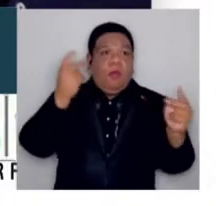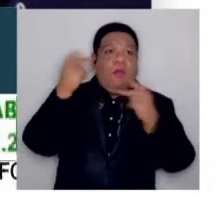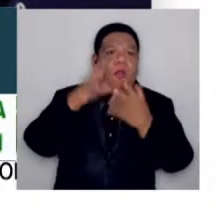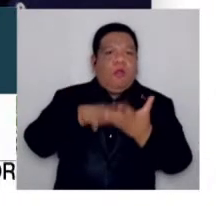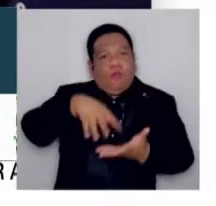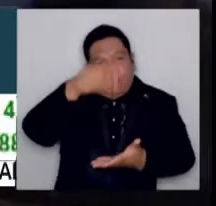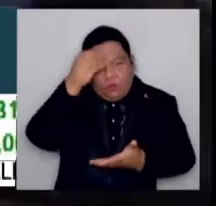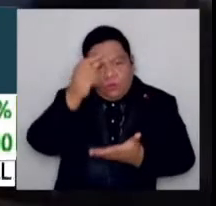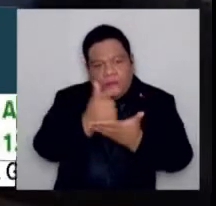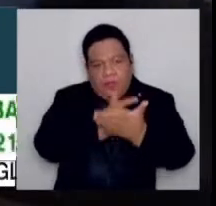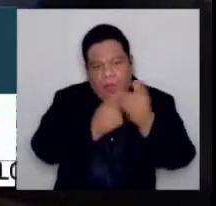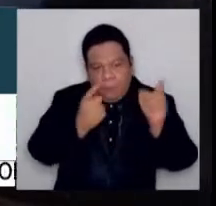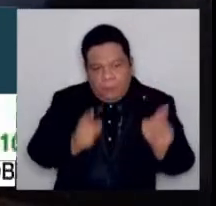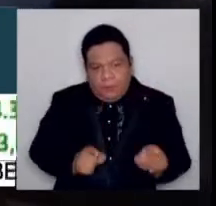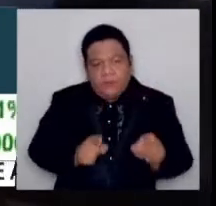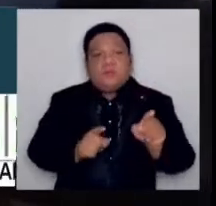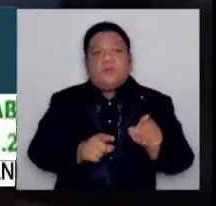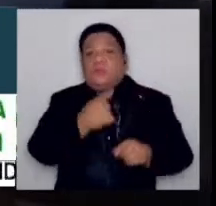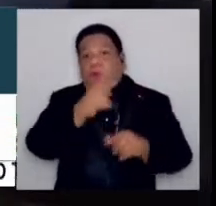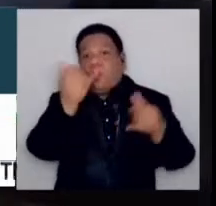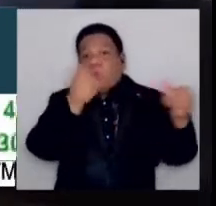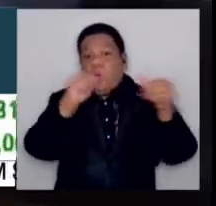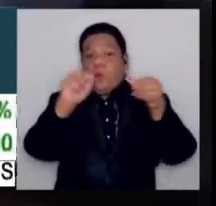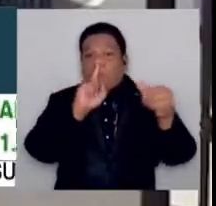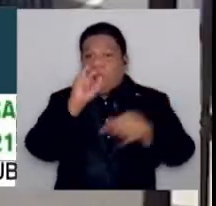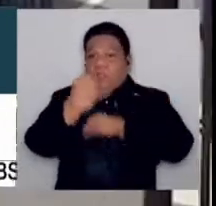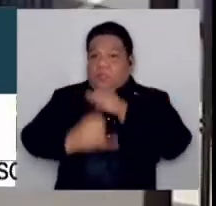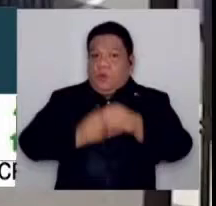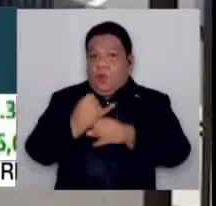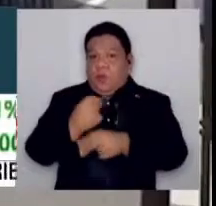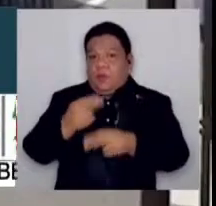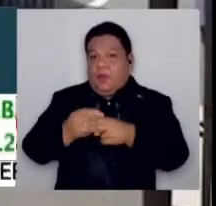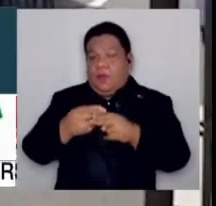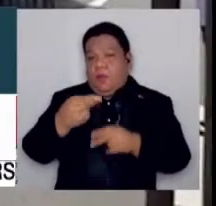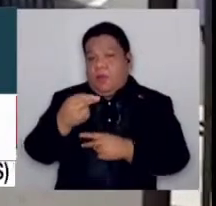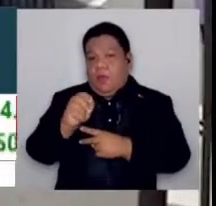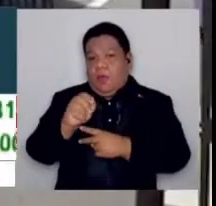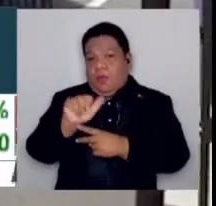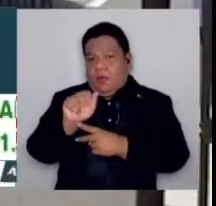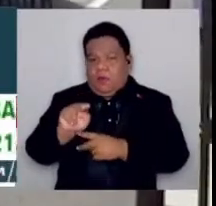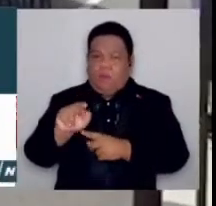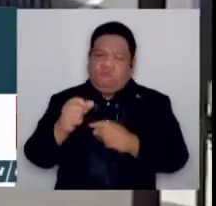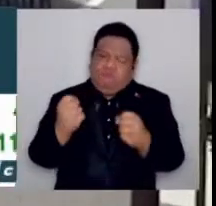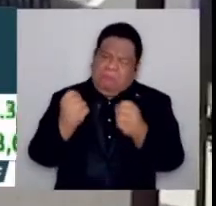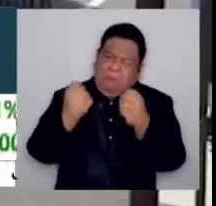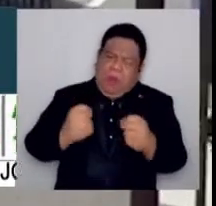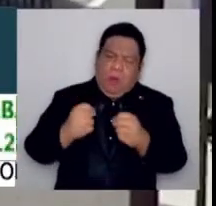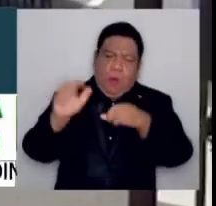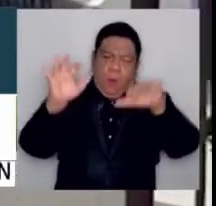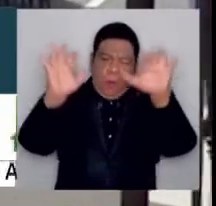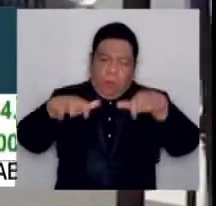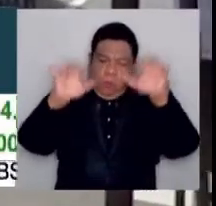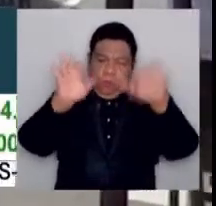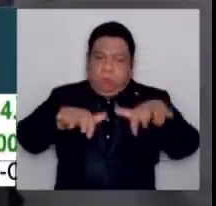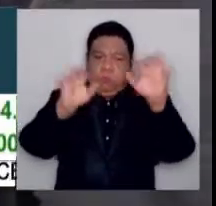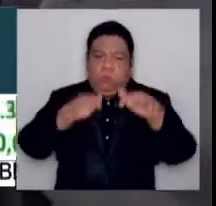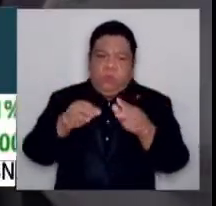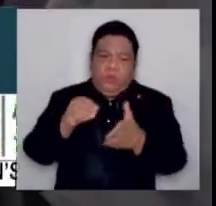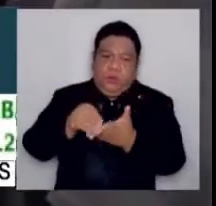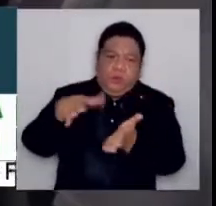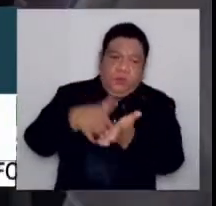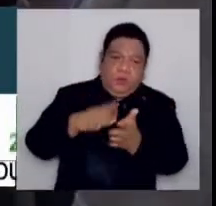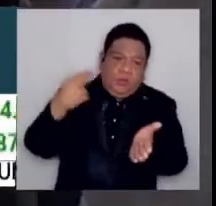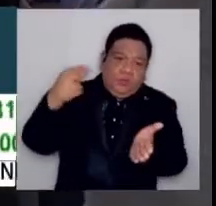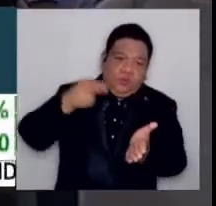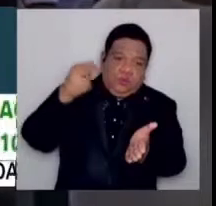tragedy. Yolanda, with international name Haiyan, is one of the most powerful tropical cyclones ever recorded. It left